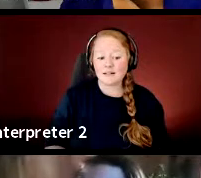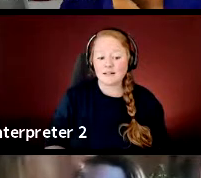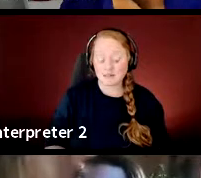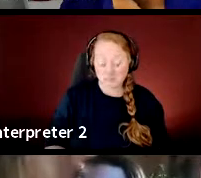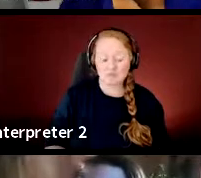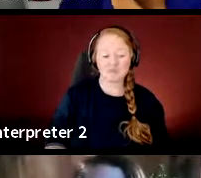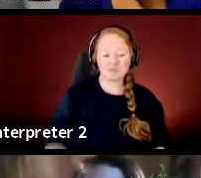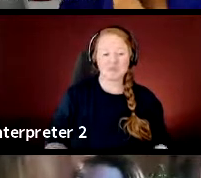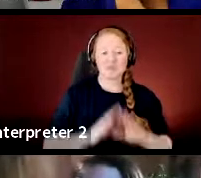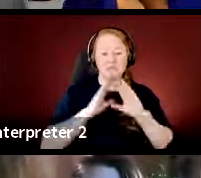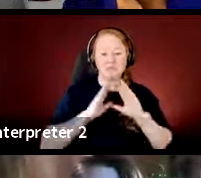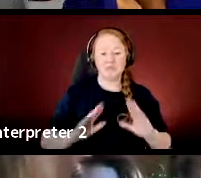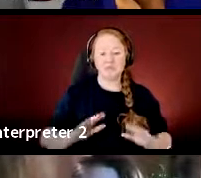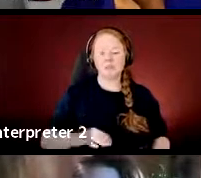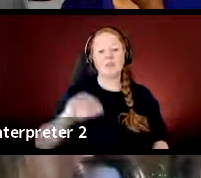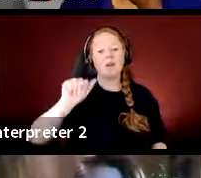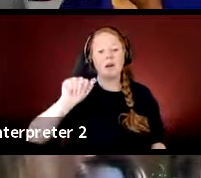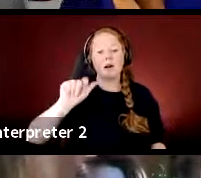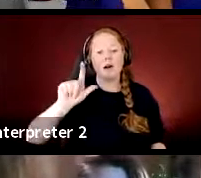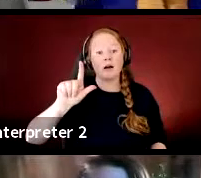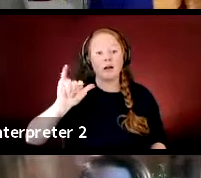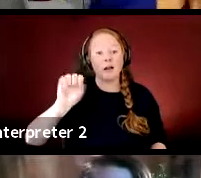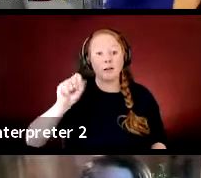Alicia Williams.